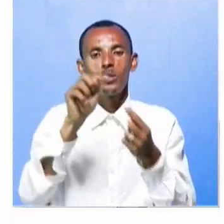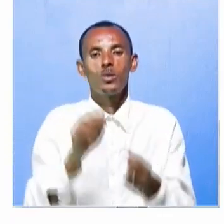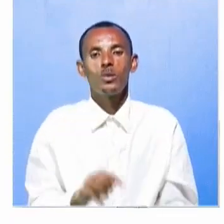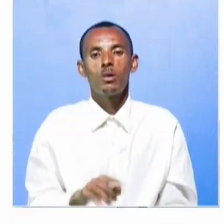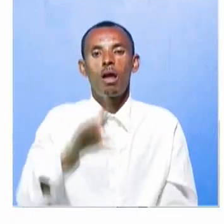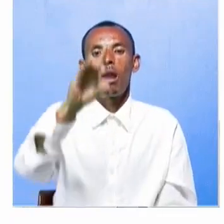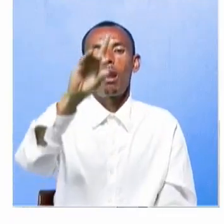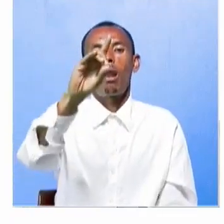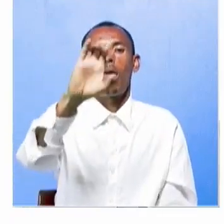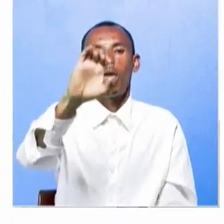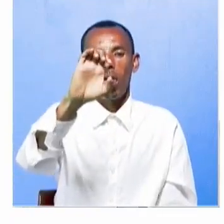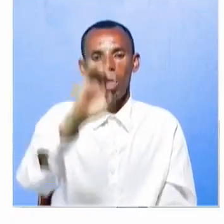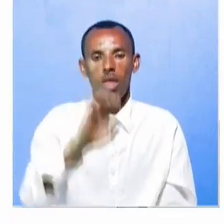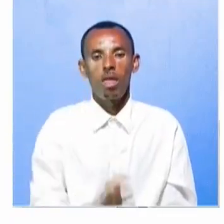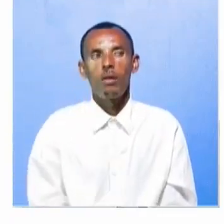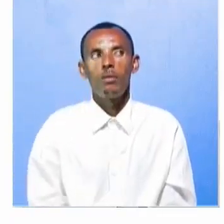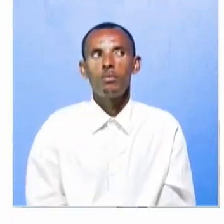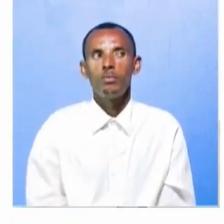DE